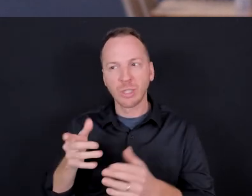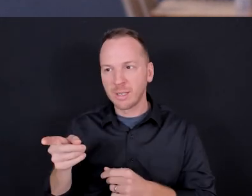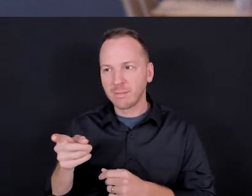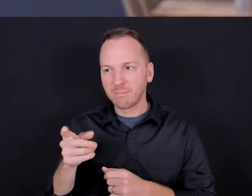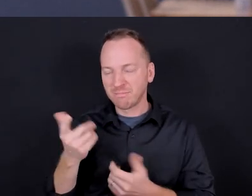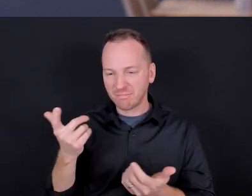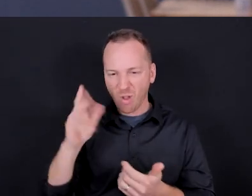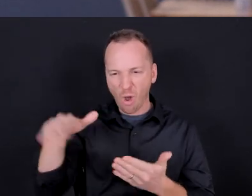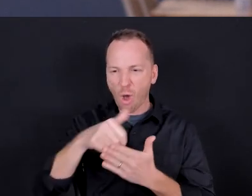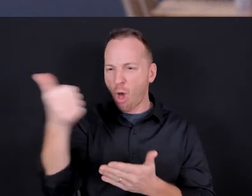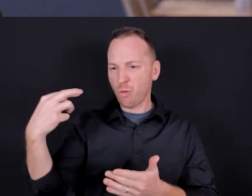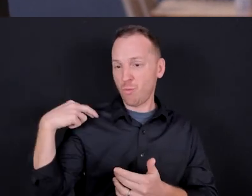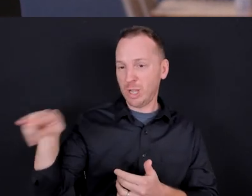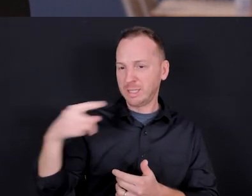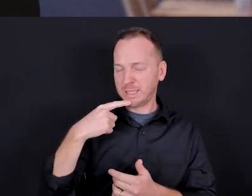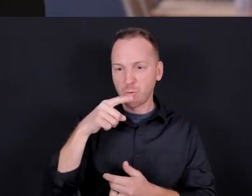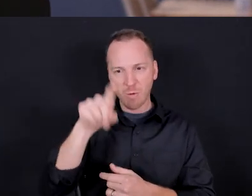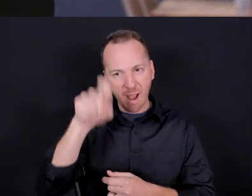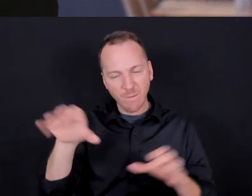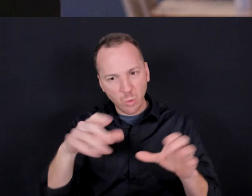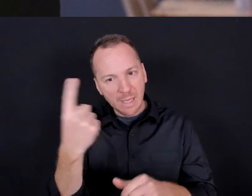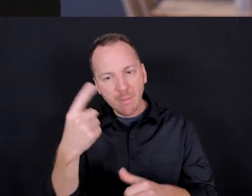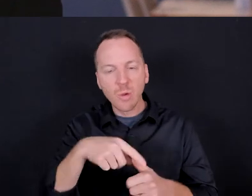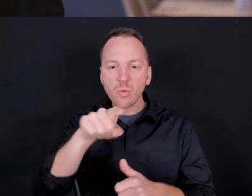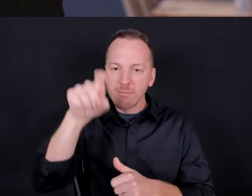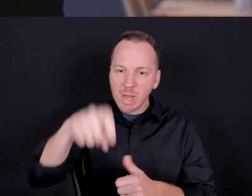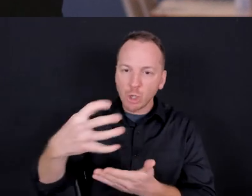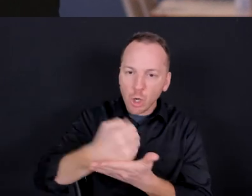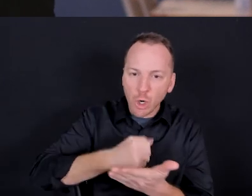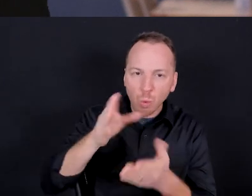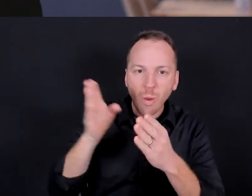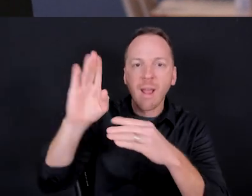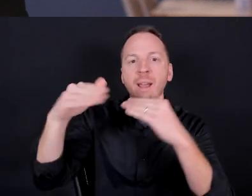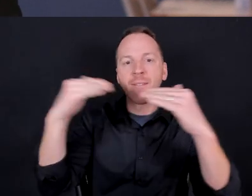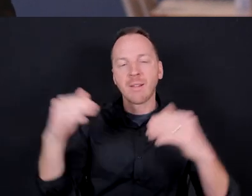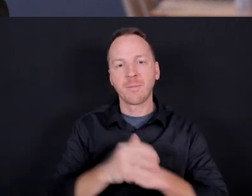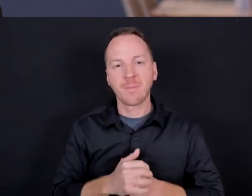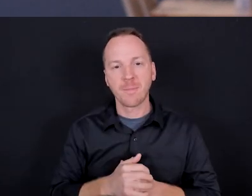that every other religion keeps telling you that you have to do something, that you have to earn your way to heaven.